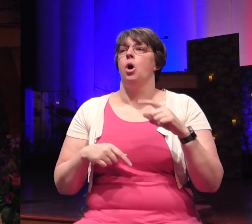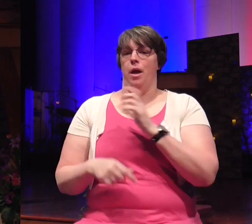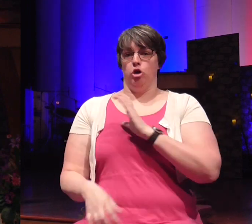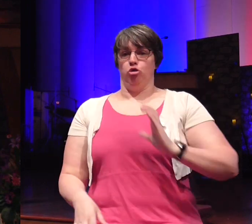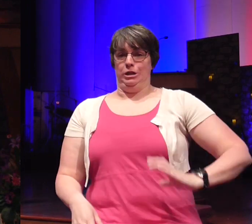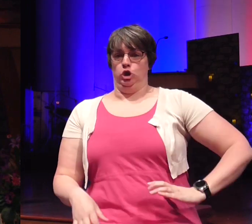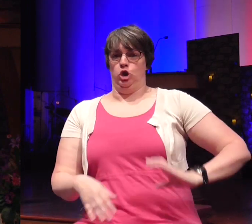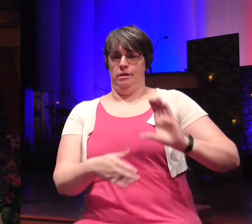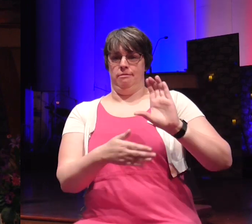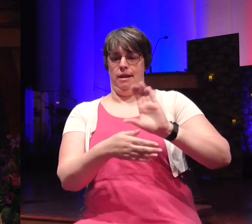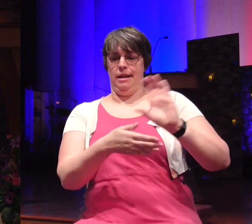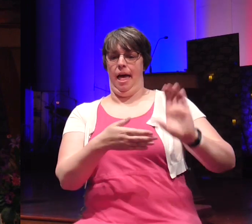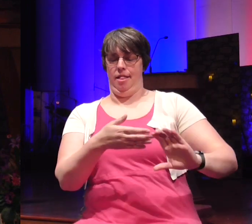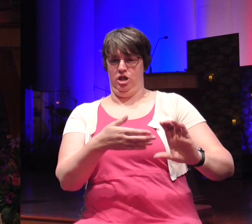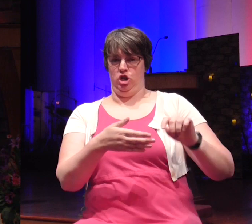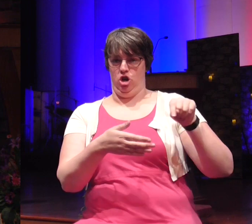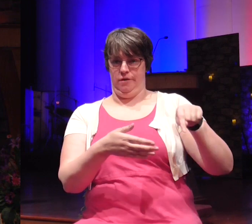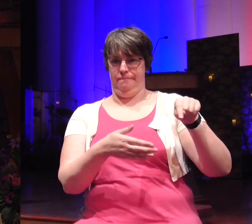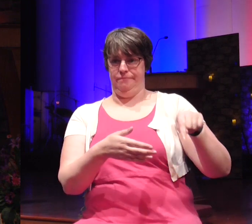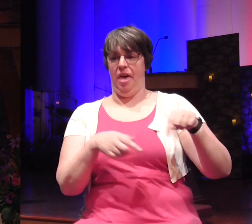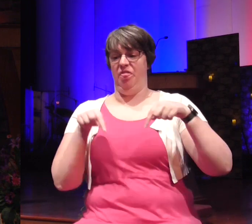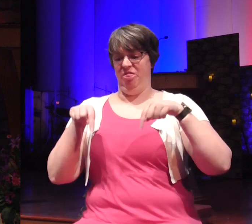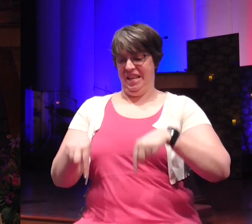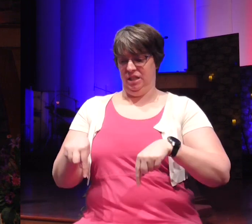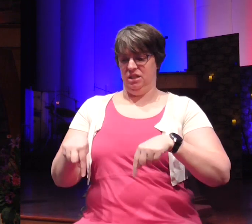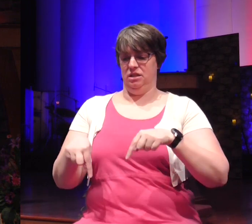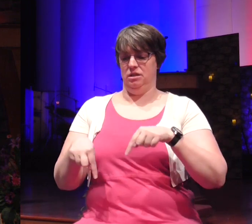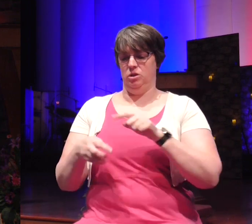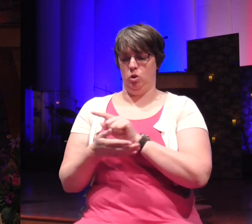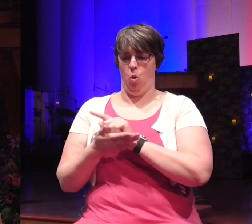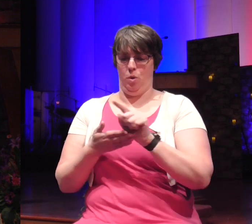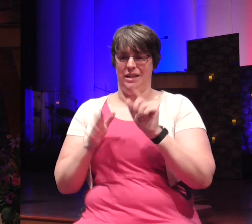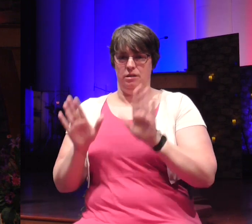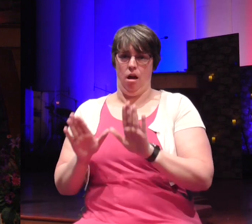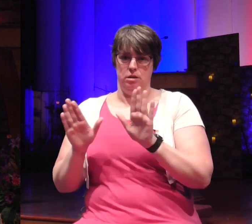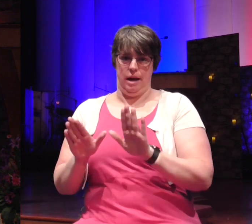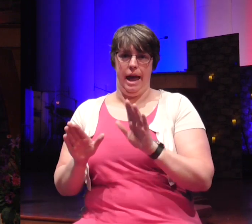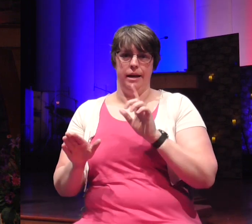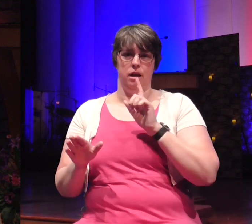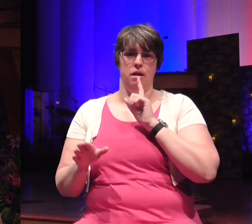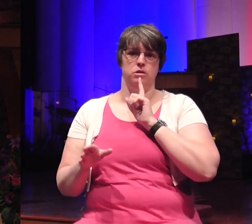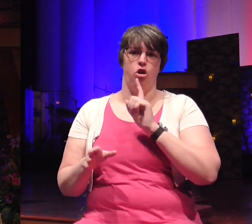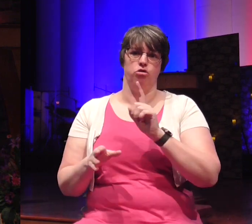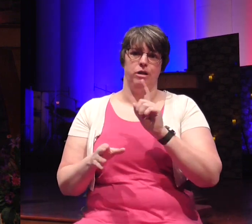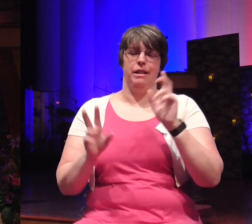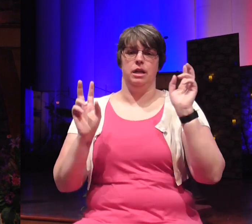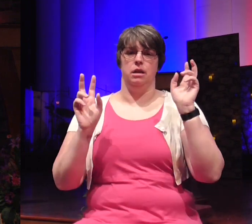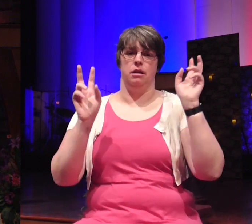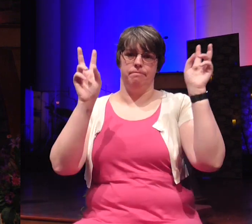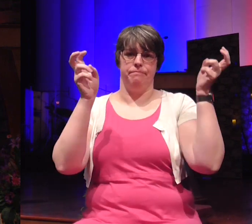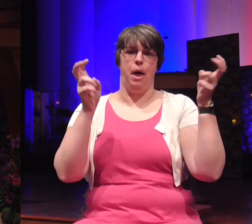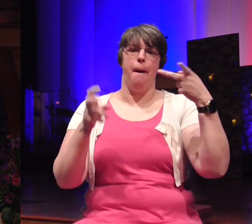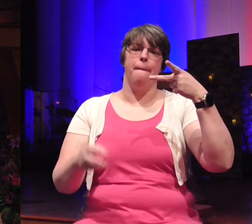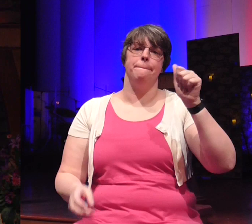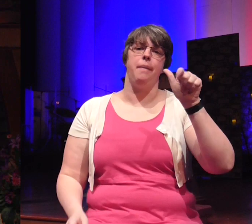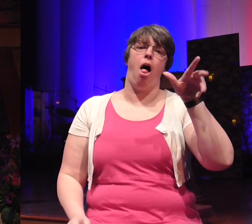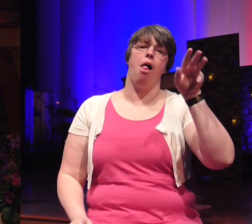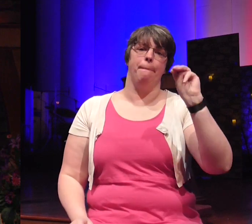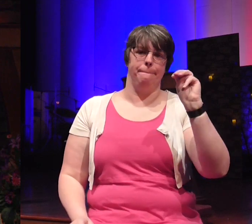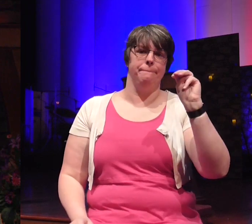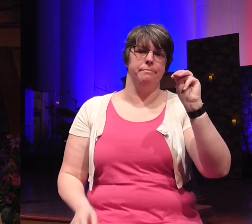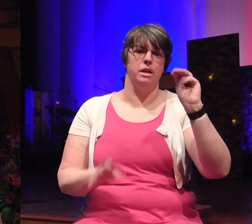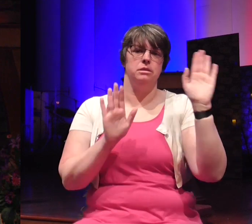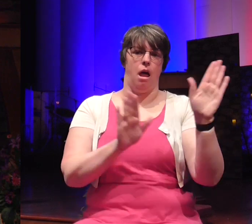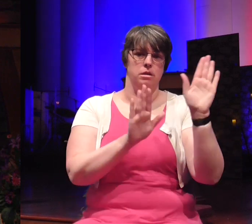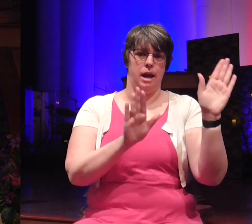a significant Sunday. It is dubbed Palm Sunday. It's a great opportunity to connect with the incredible teachings of that